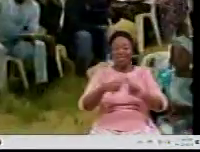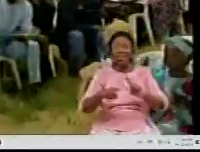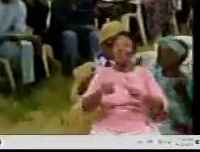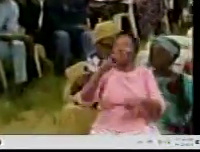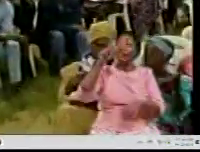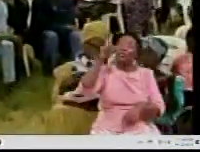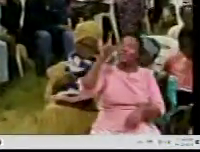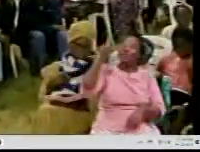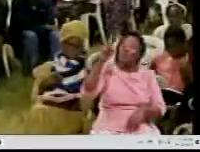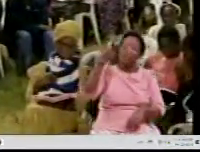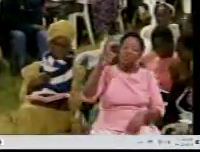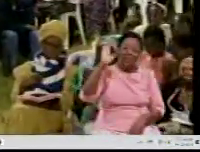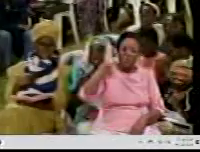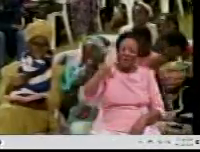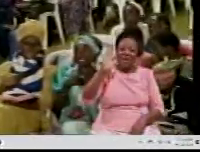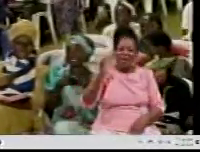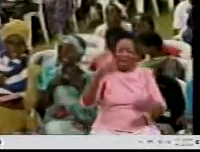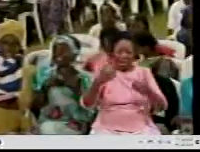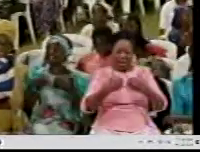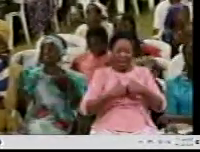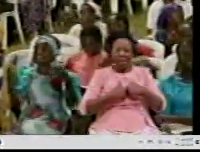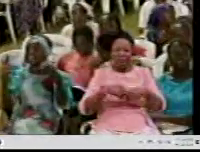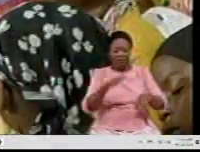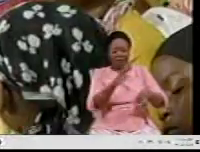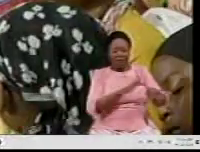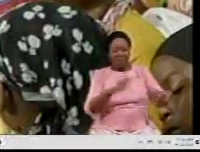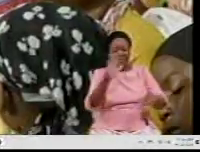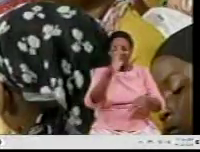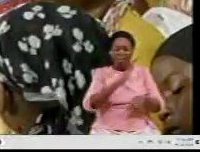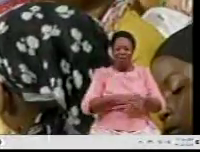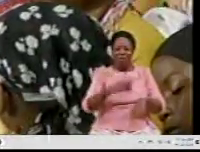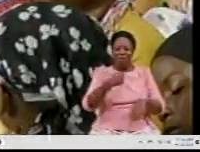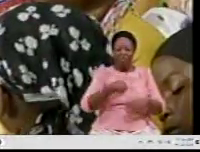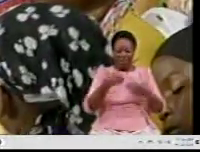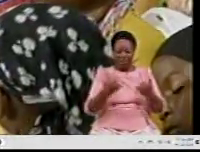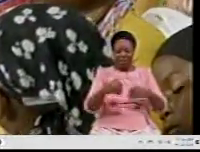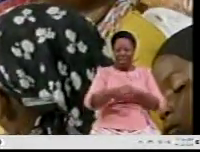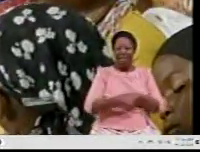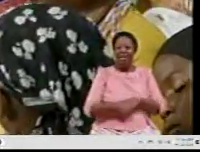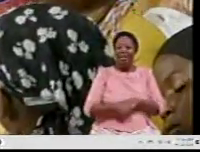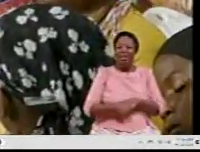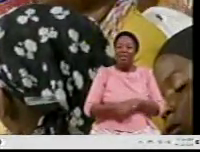tonight. Say it aloud. Say it